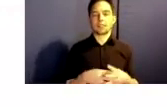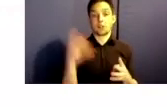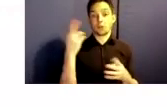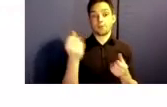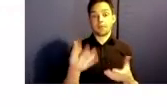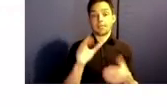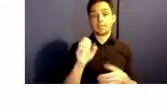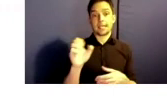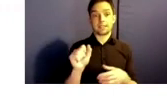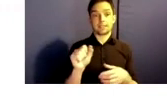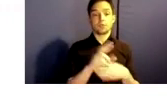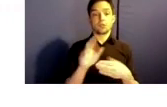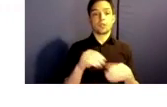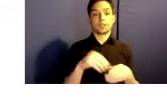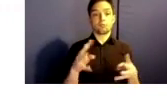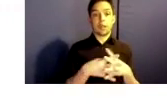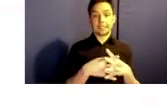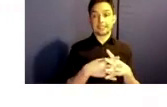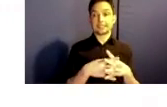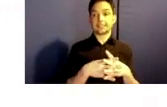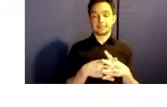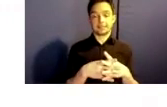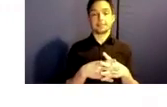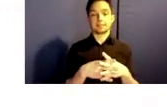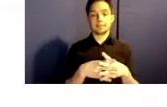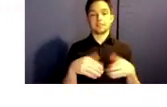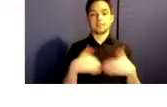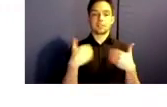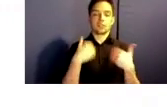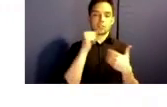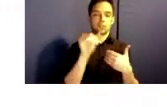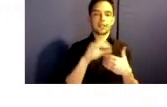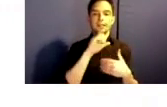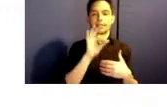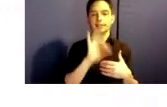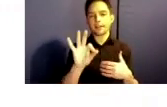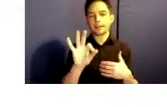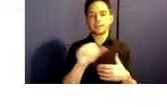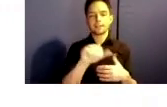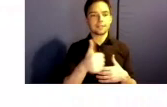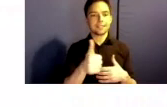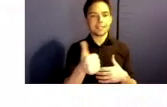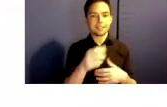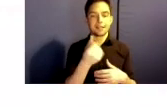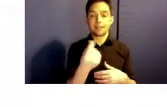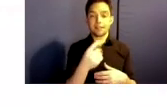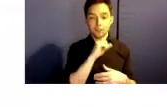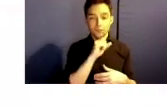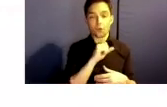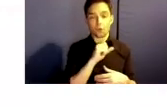actually resulting in pregnancy, in young girls as young as 9, 10, and 11. But